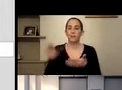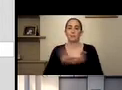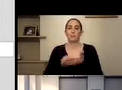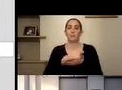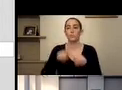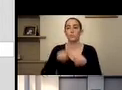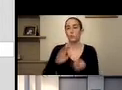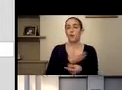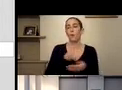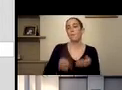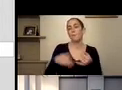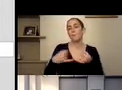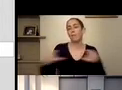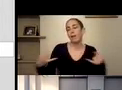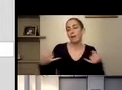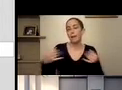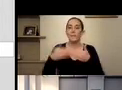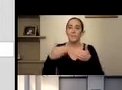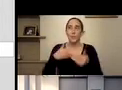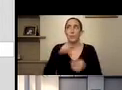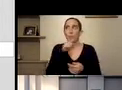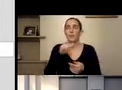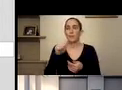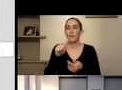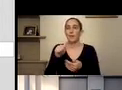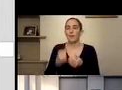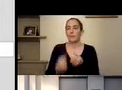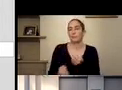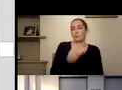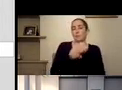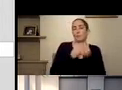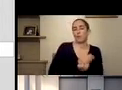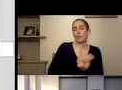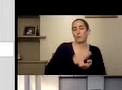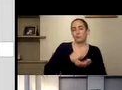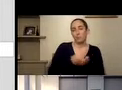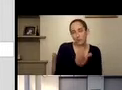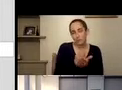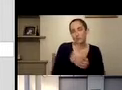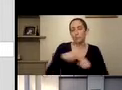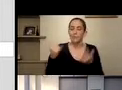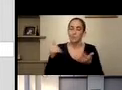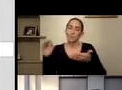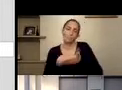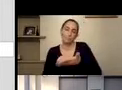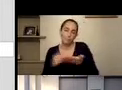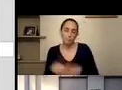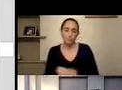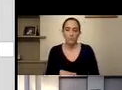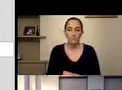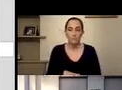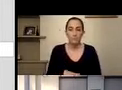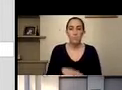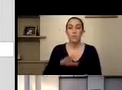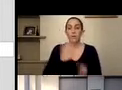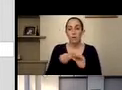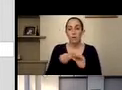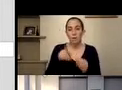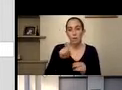it really didn't contribute anything in, it ends up capitalized. So total, as I mentioned, $107 million